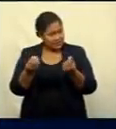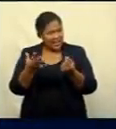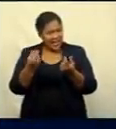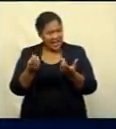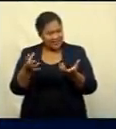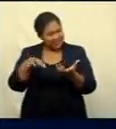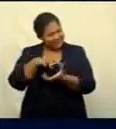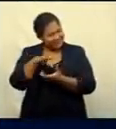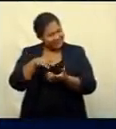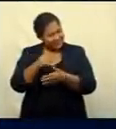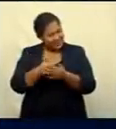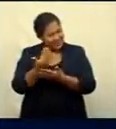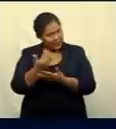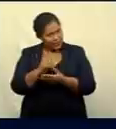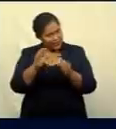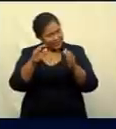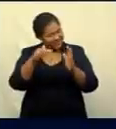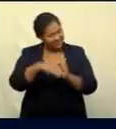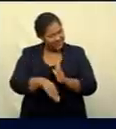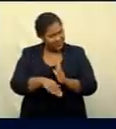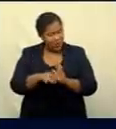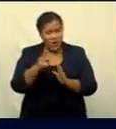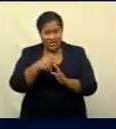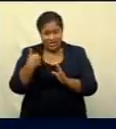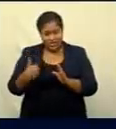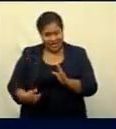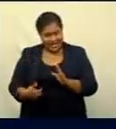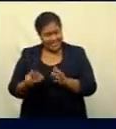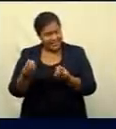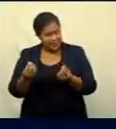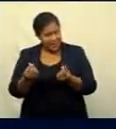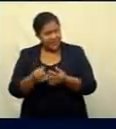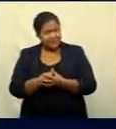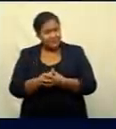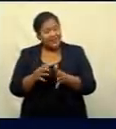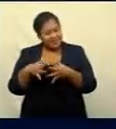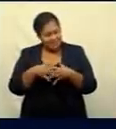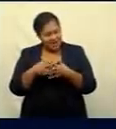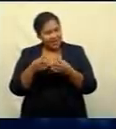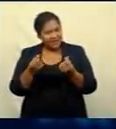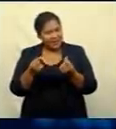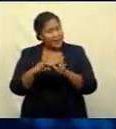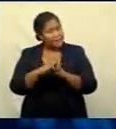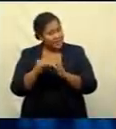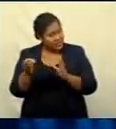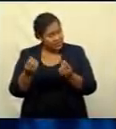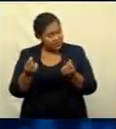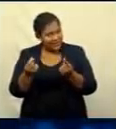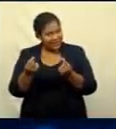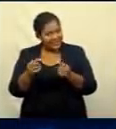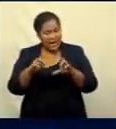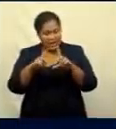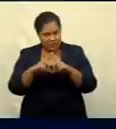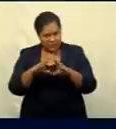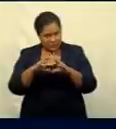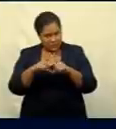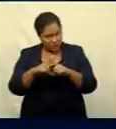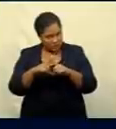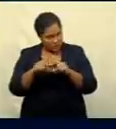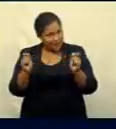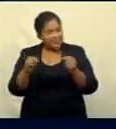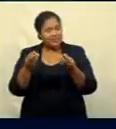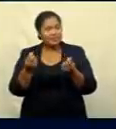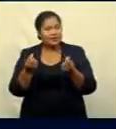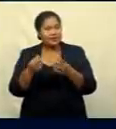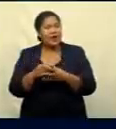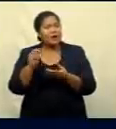day today as it lost ground against the Chinese yen, US greenback, PNG kina and the Japanese yen. It gained versus our